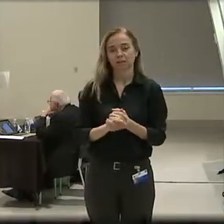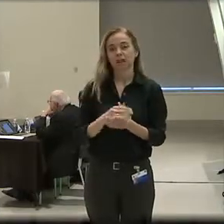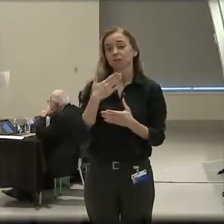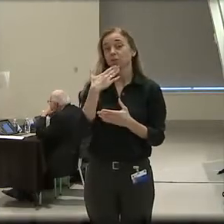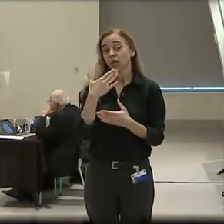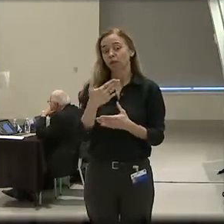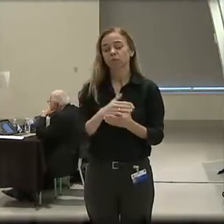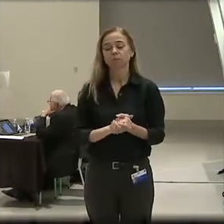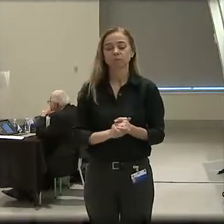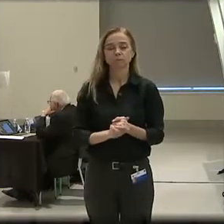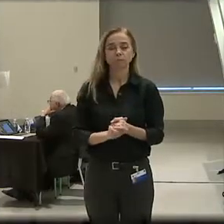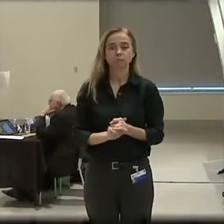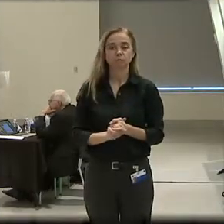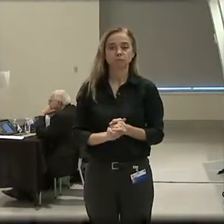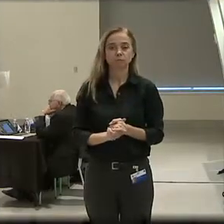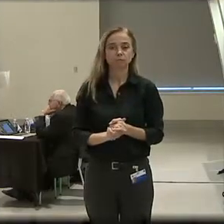that.